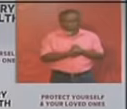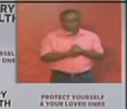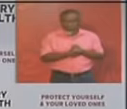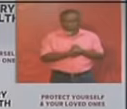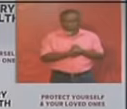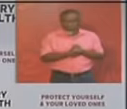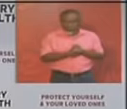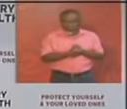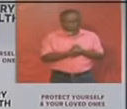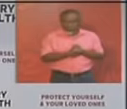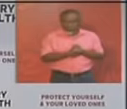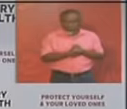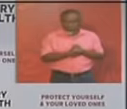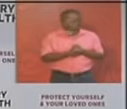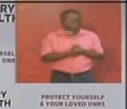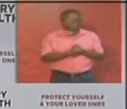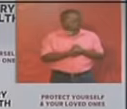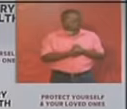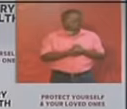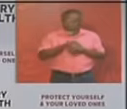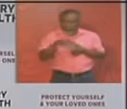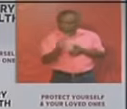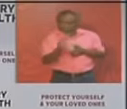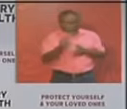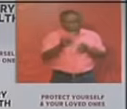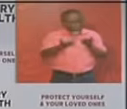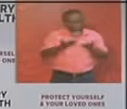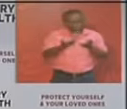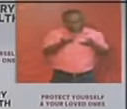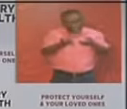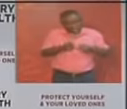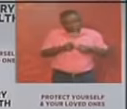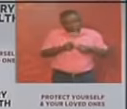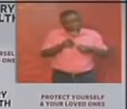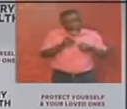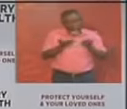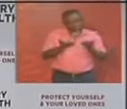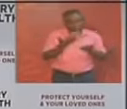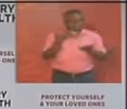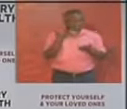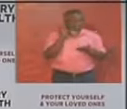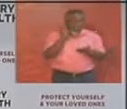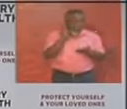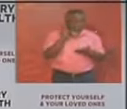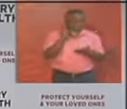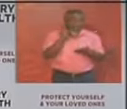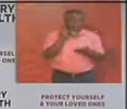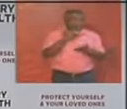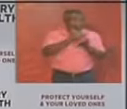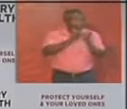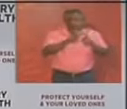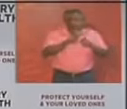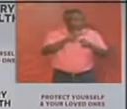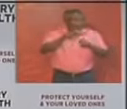from the vaccine. Common side effects would include fever, and a lot of persons who did